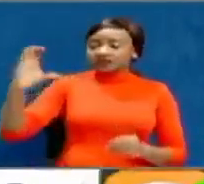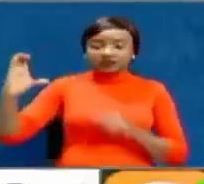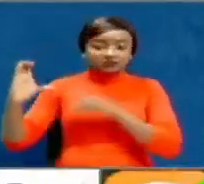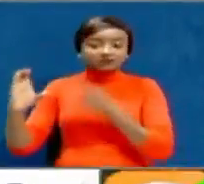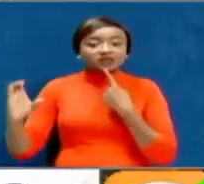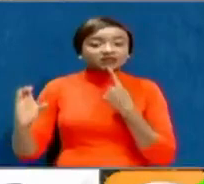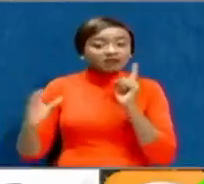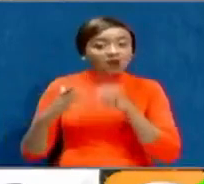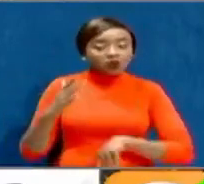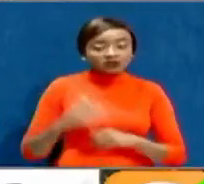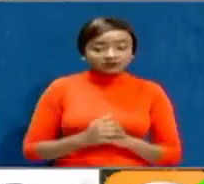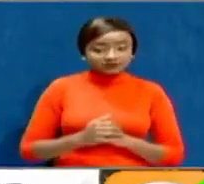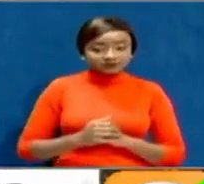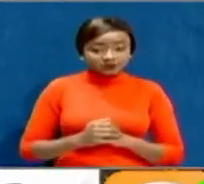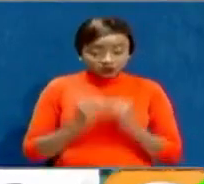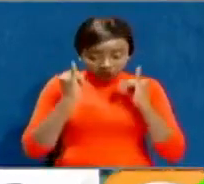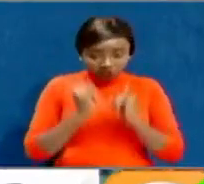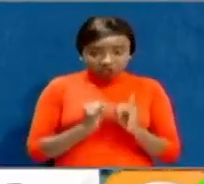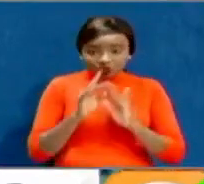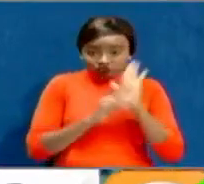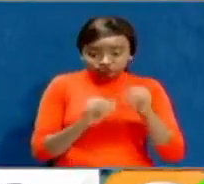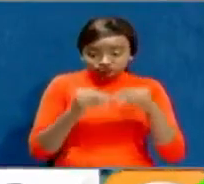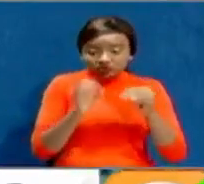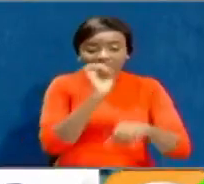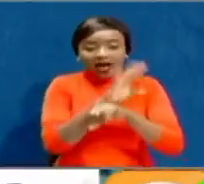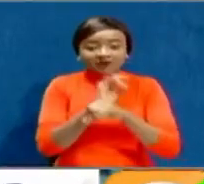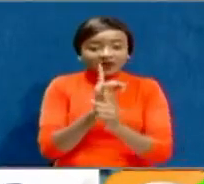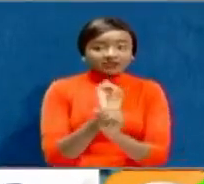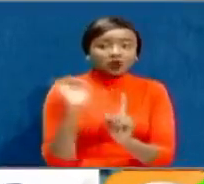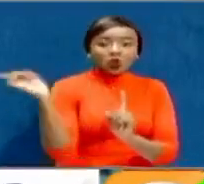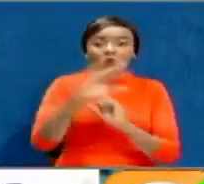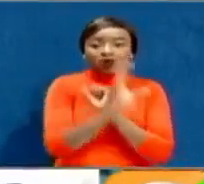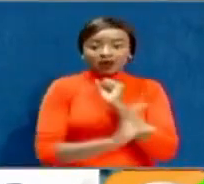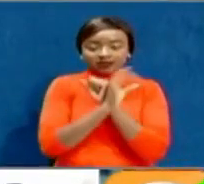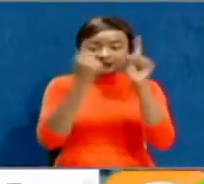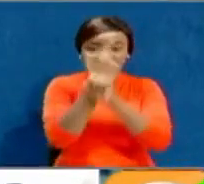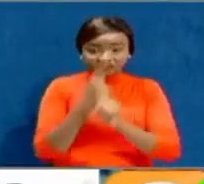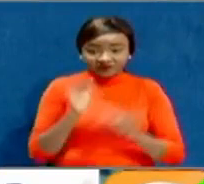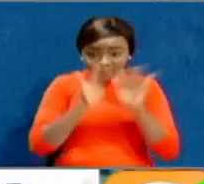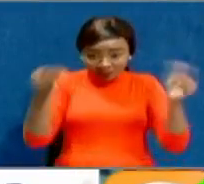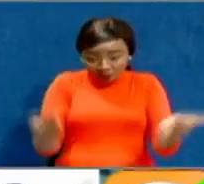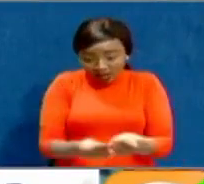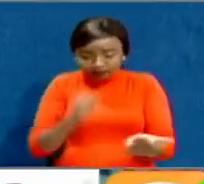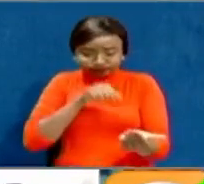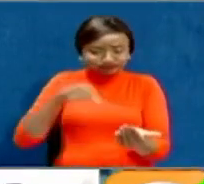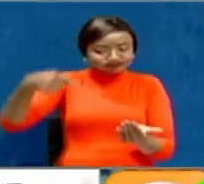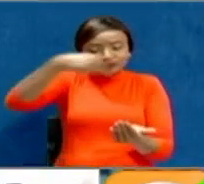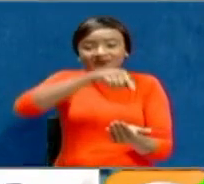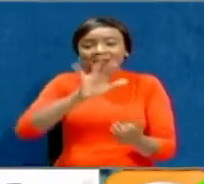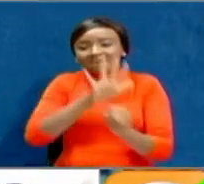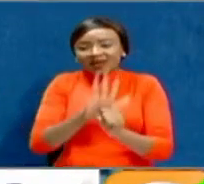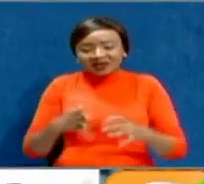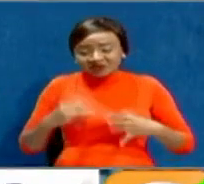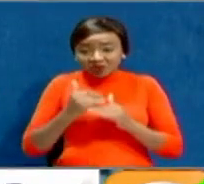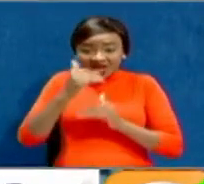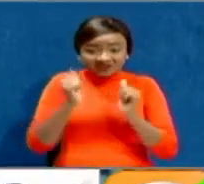and Prevention, CDC, in a new set of guidelines, is advising nations worldwide that majority of patients are no longer infectious